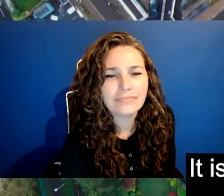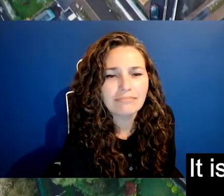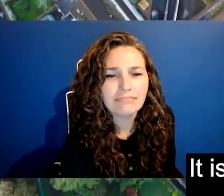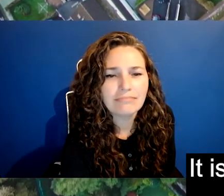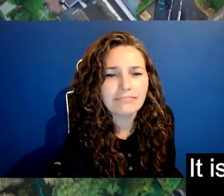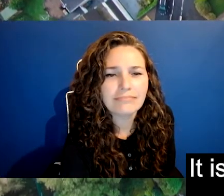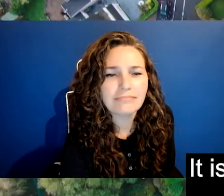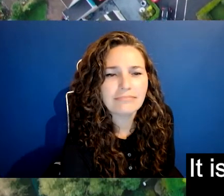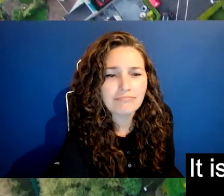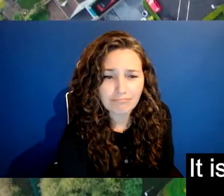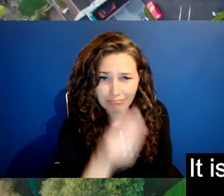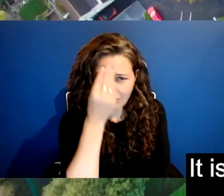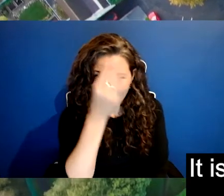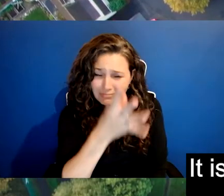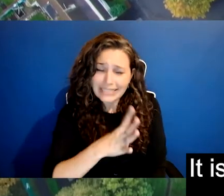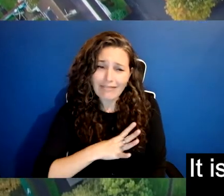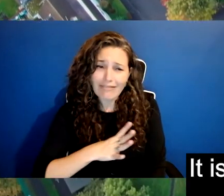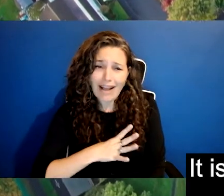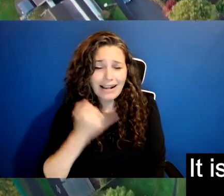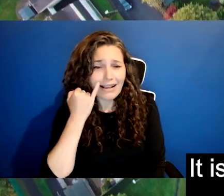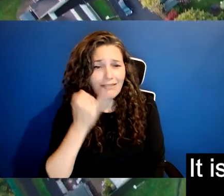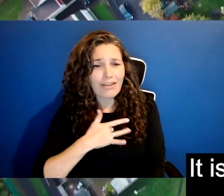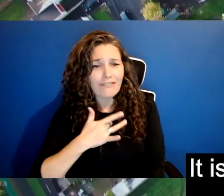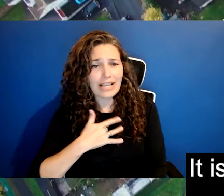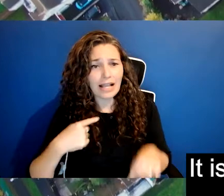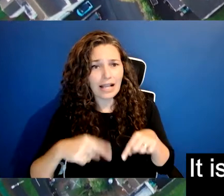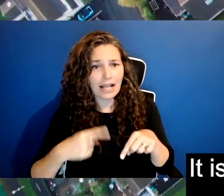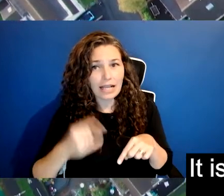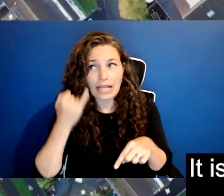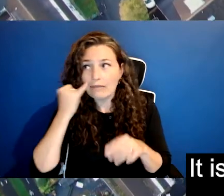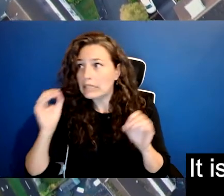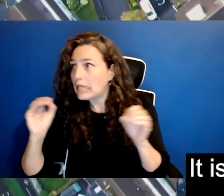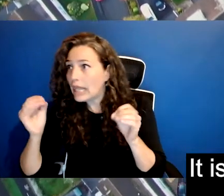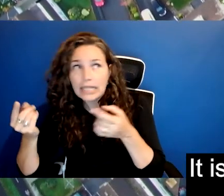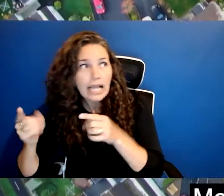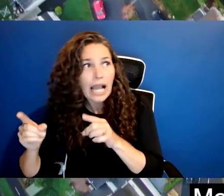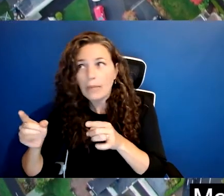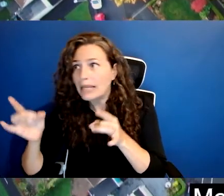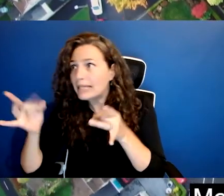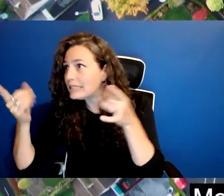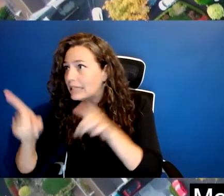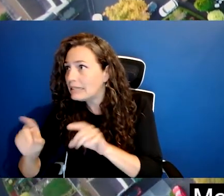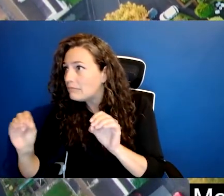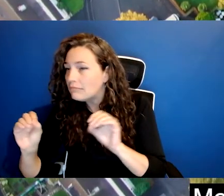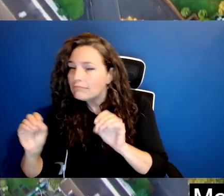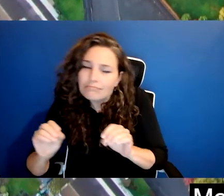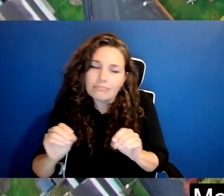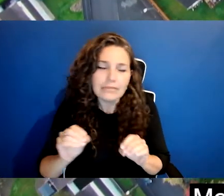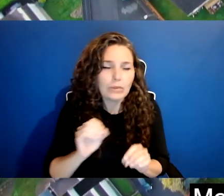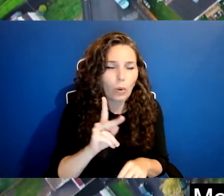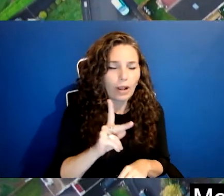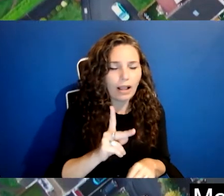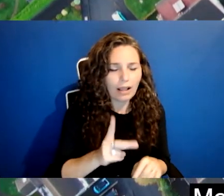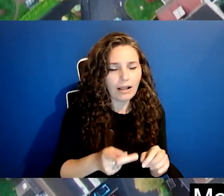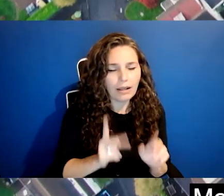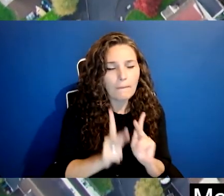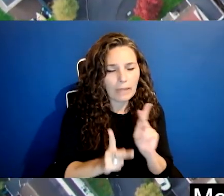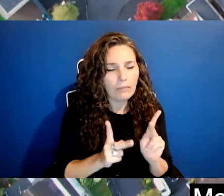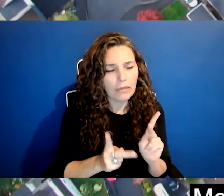It is okay to feel anxiety, even when a disaster does not happen. Most people are anxious at least sometimes.